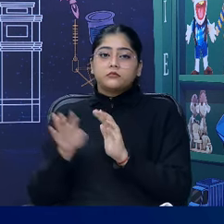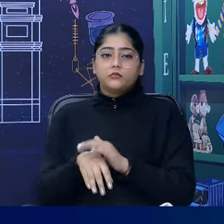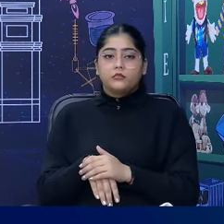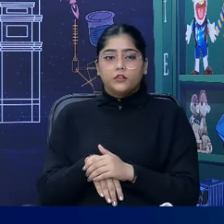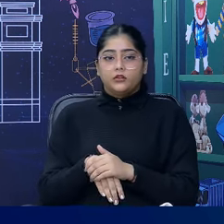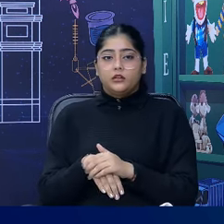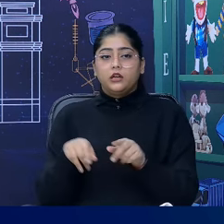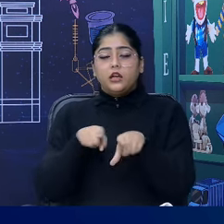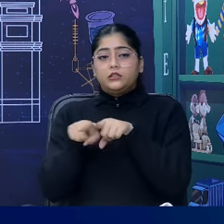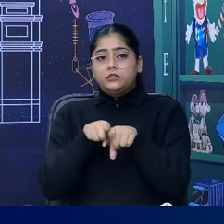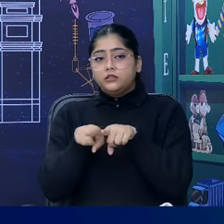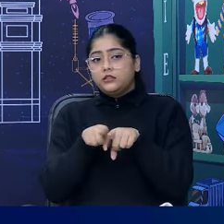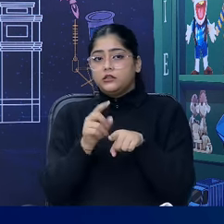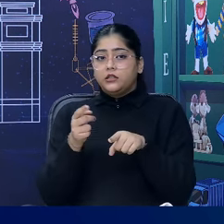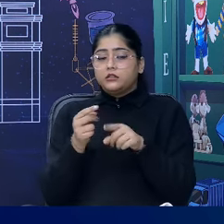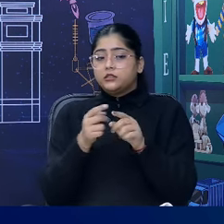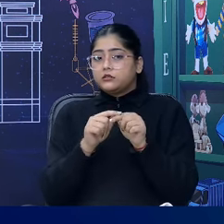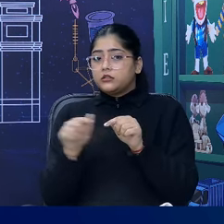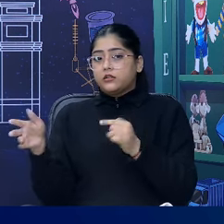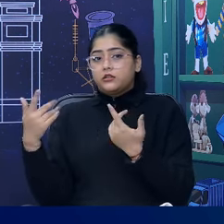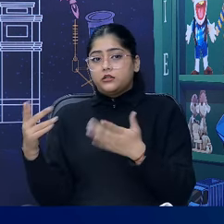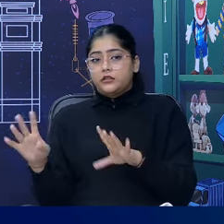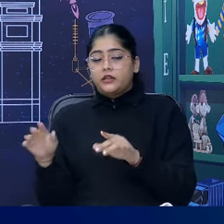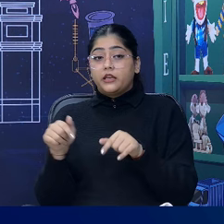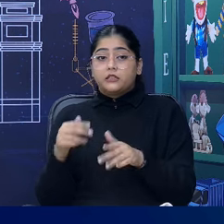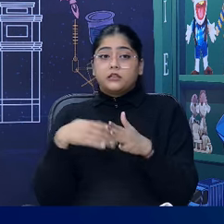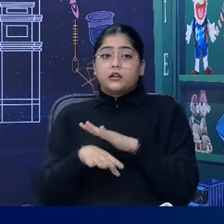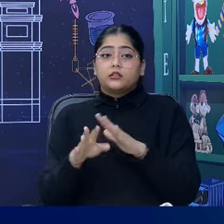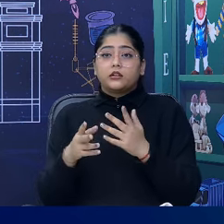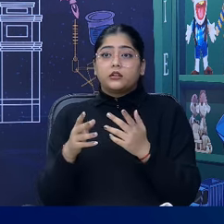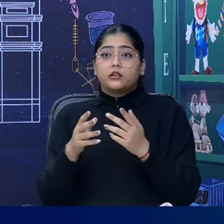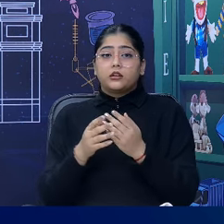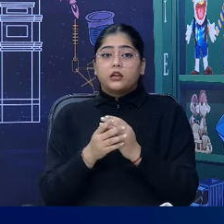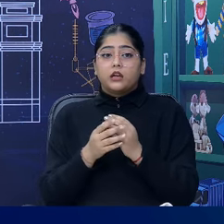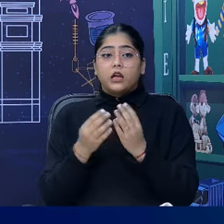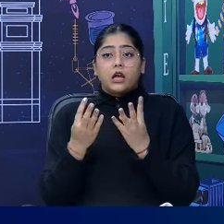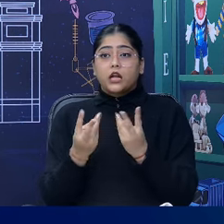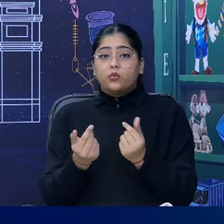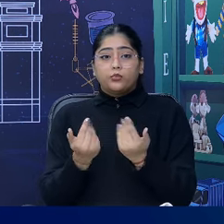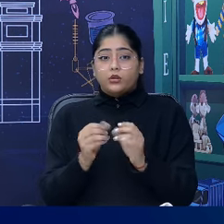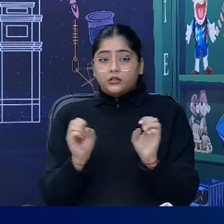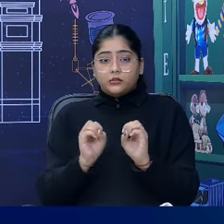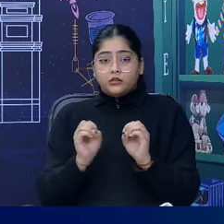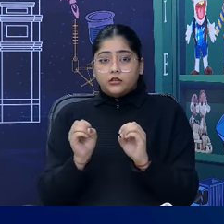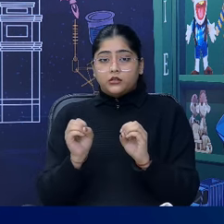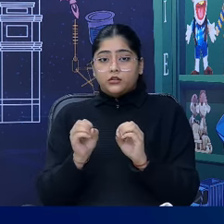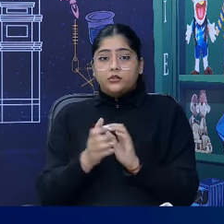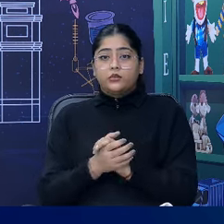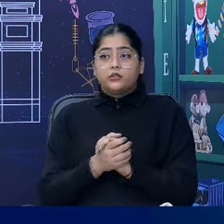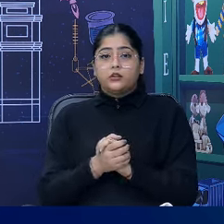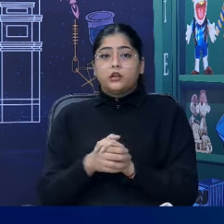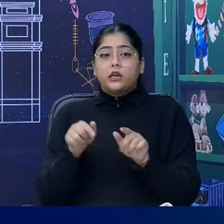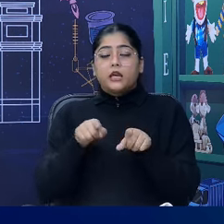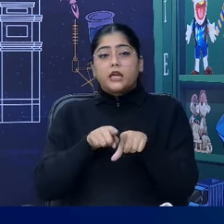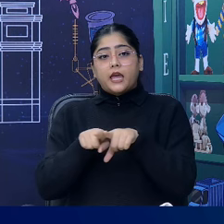all the elements of this set. Here the elements are uncountable, and hence it is the